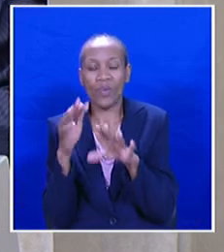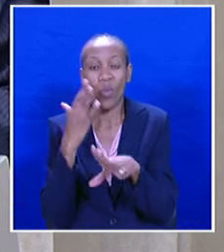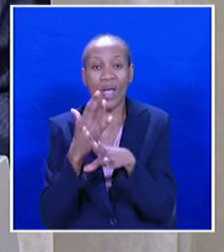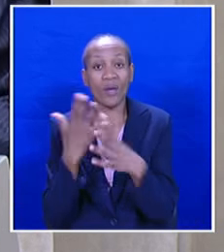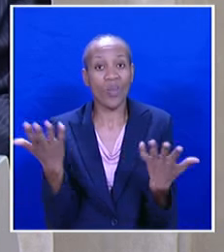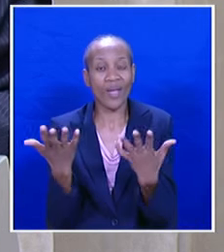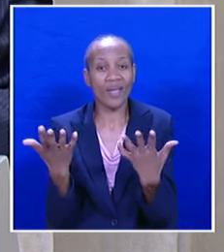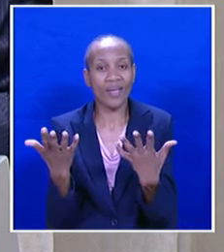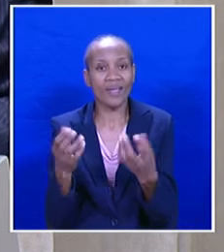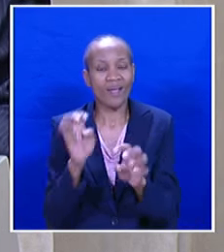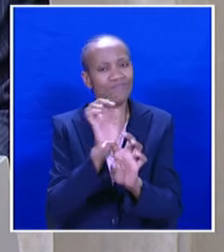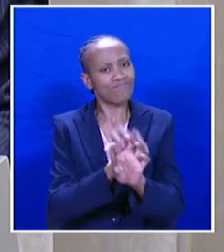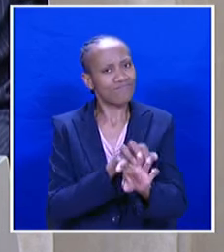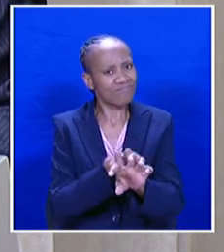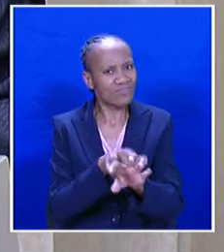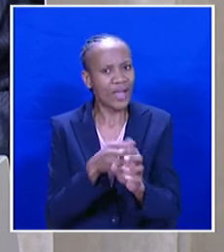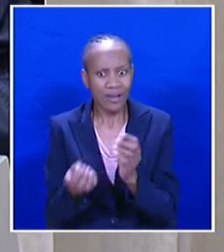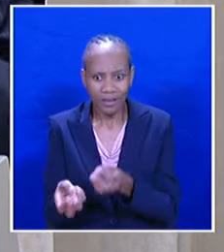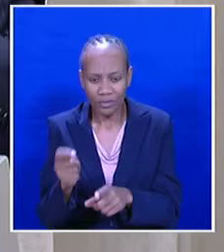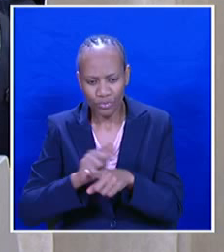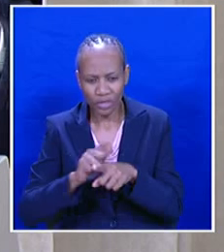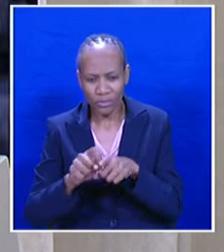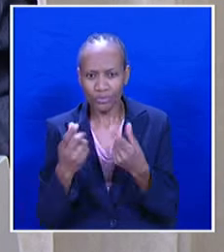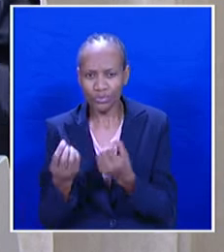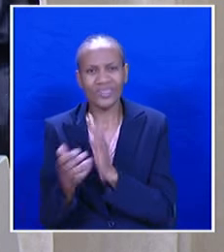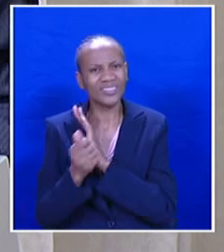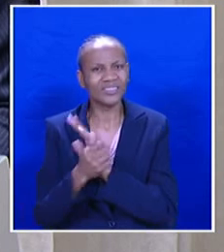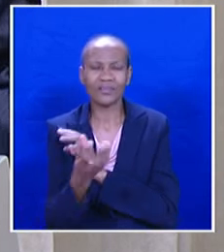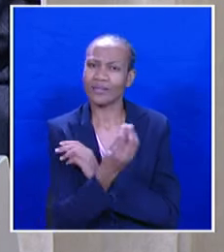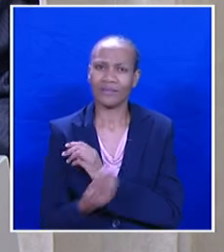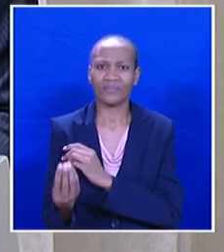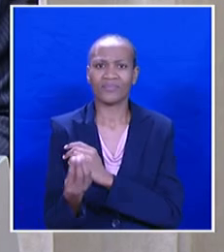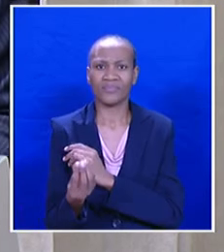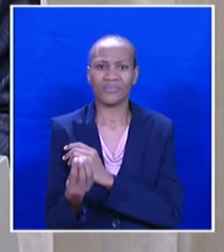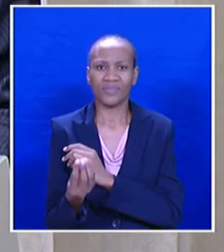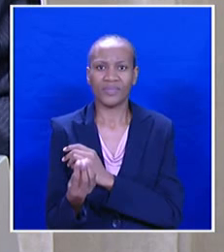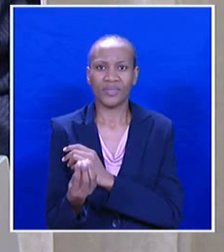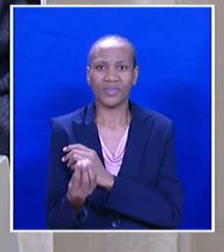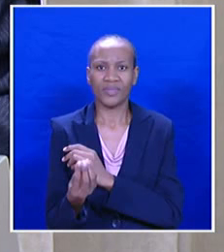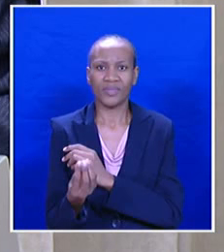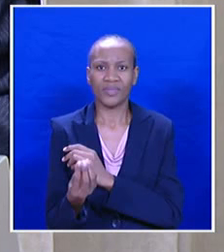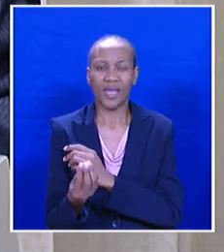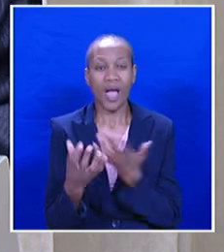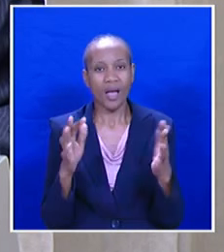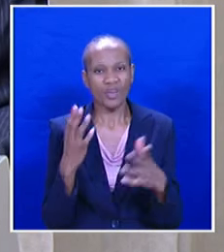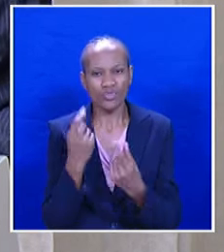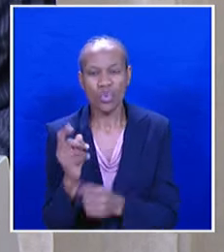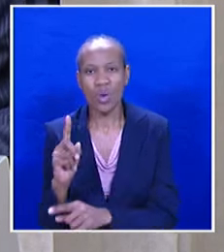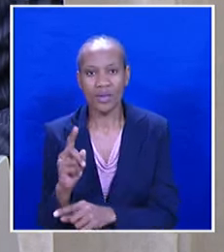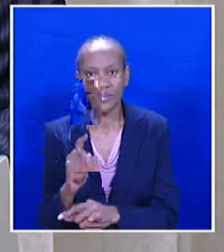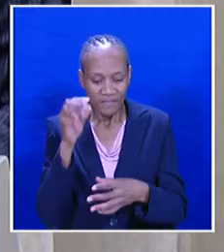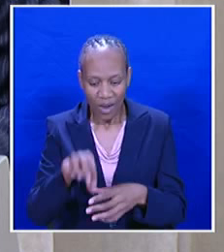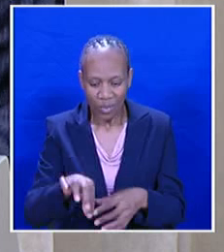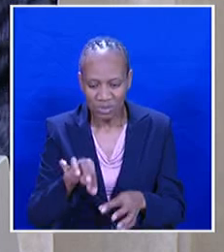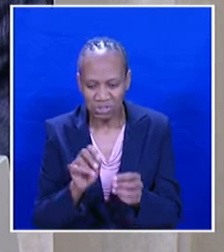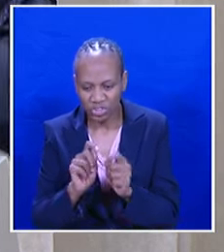gain skills removing invasive plants in our country, have been able to